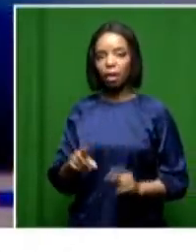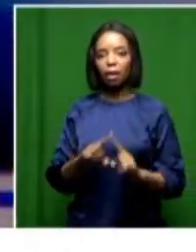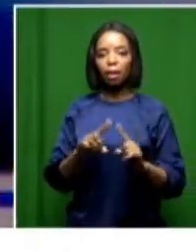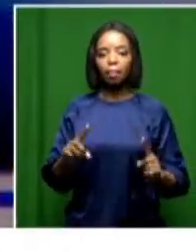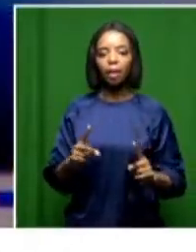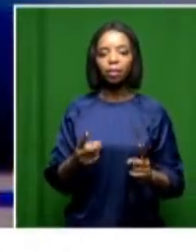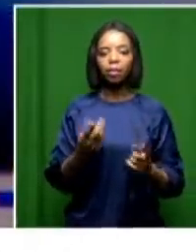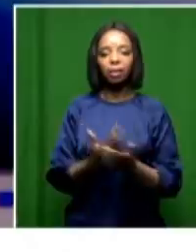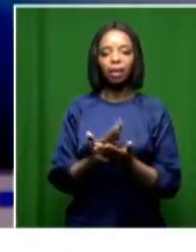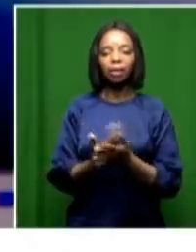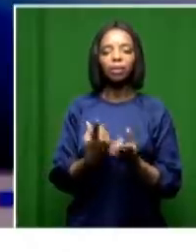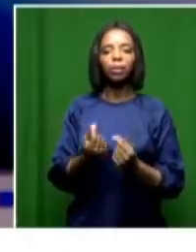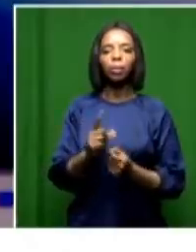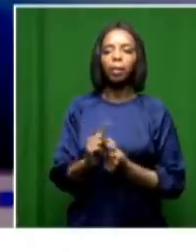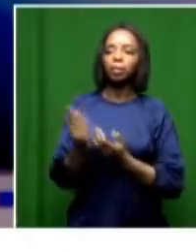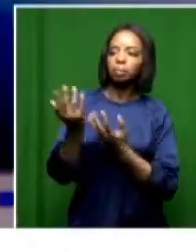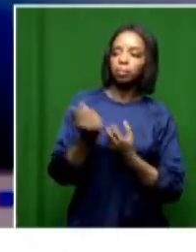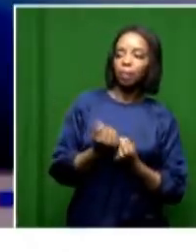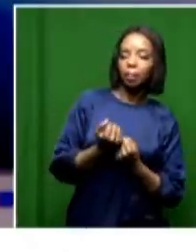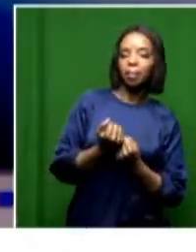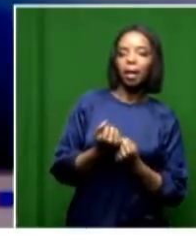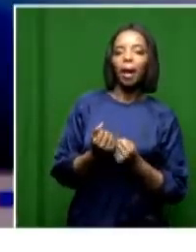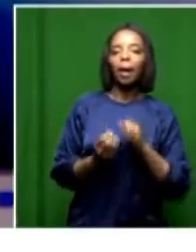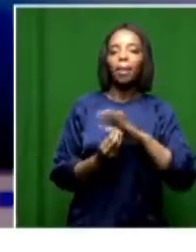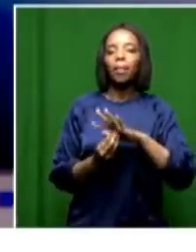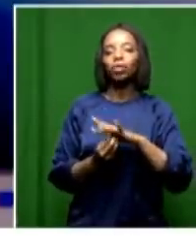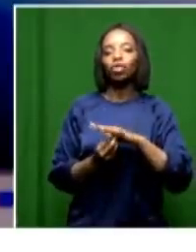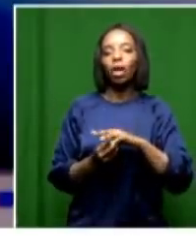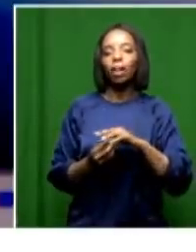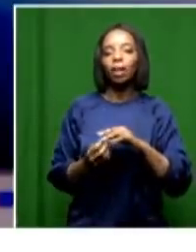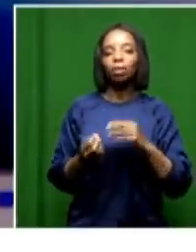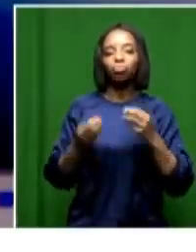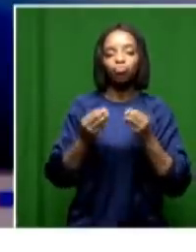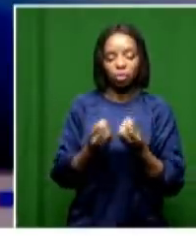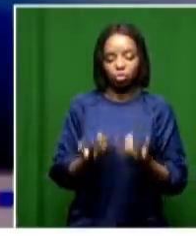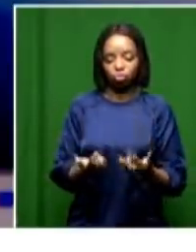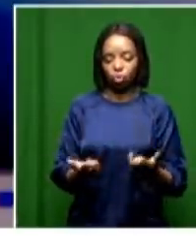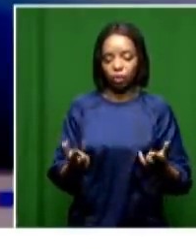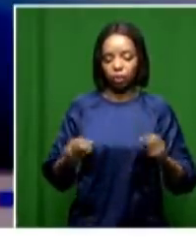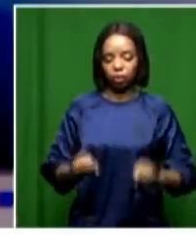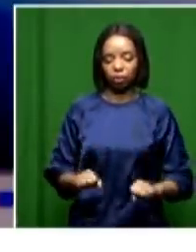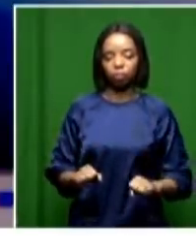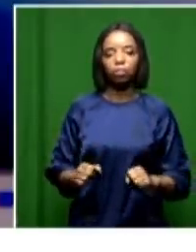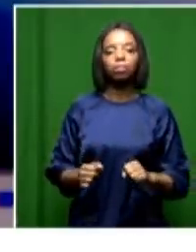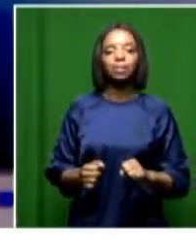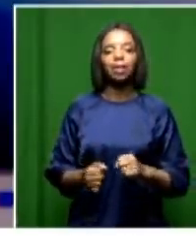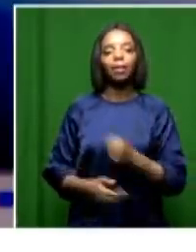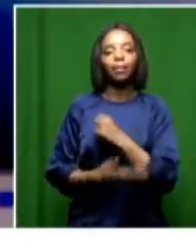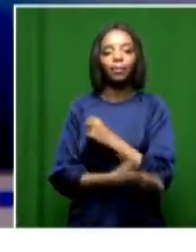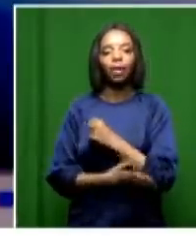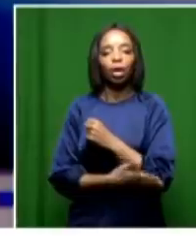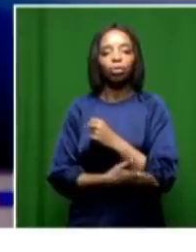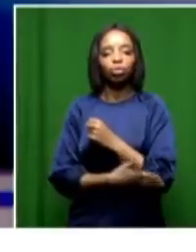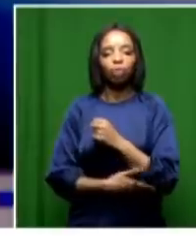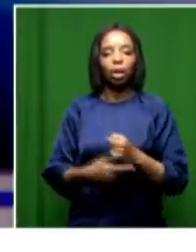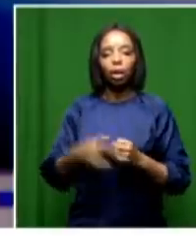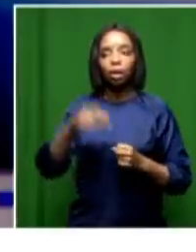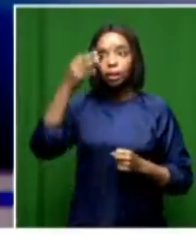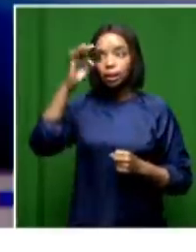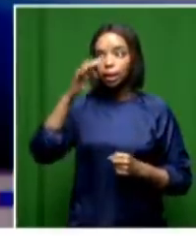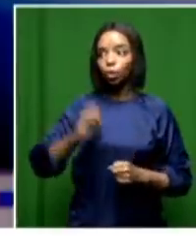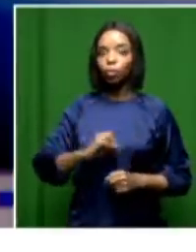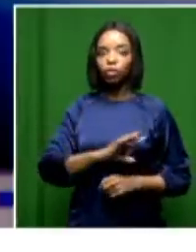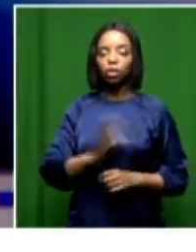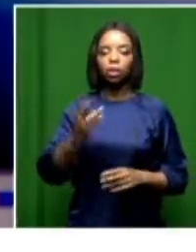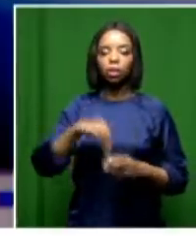mineral resources of these countries through shady, dodgy dealings and capturing of states and capturing of state officials. So we're not shocked by this